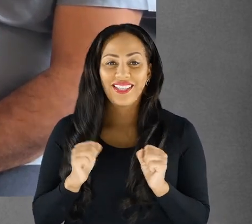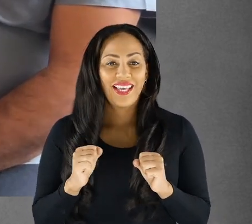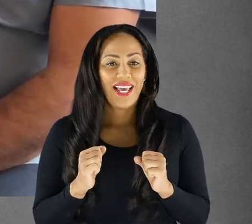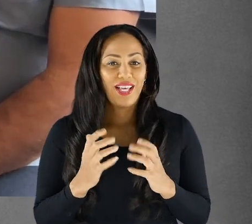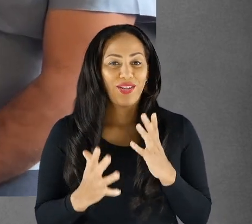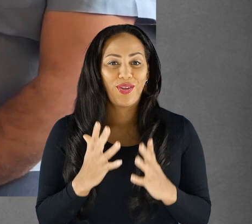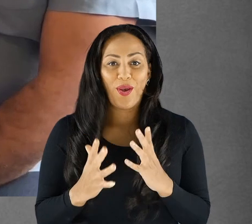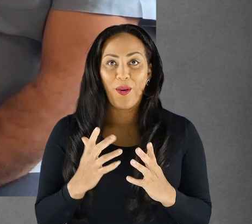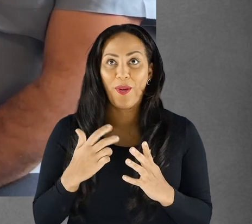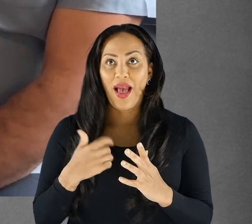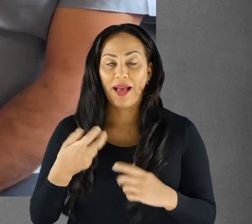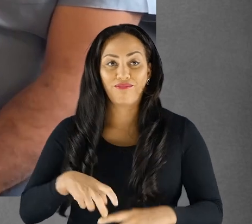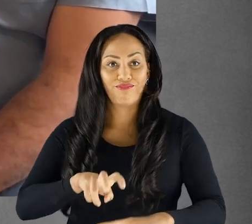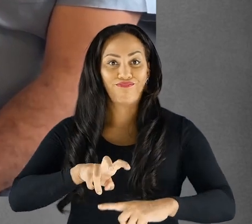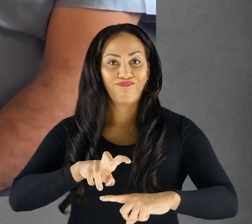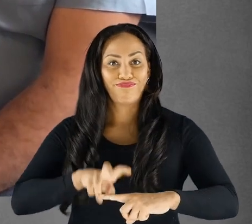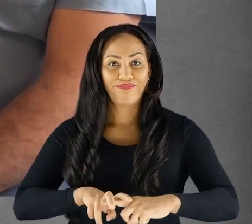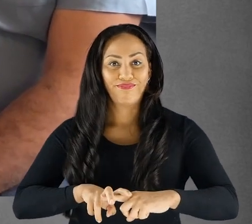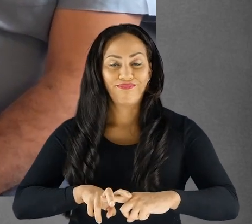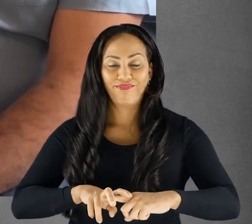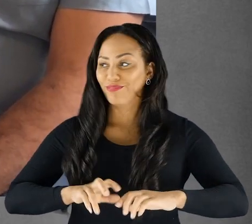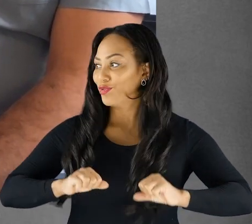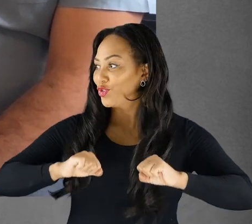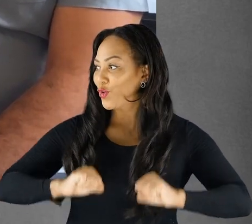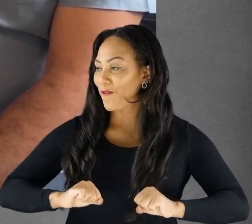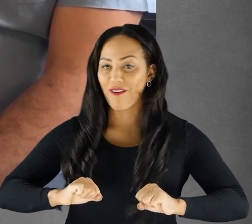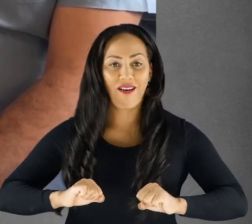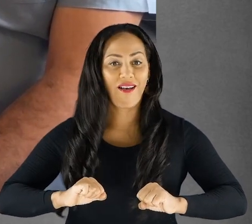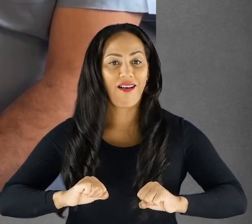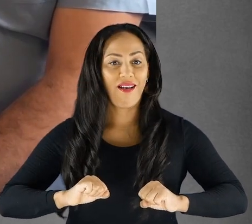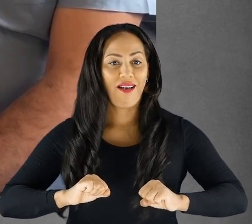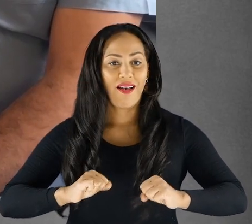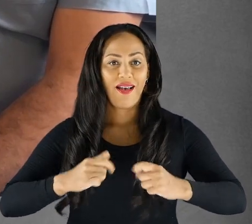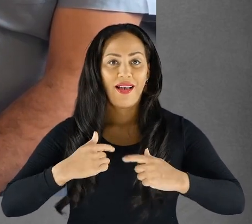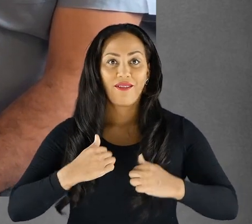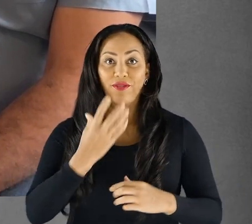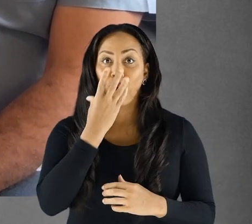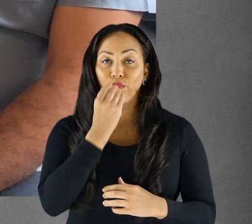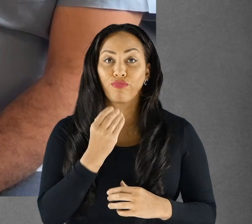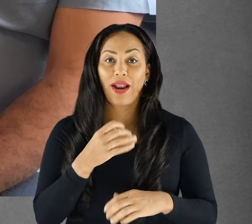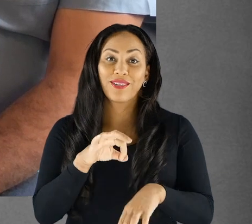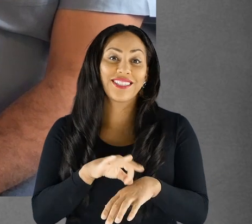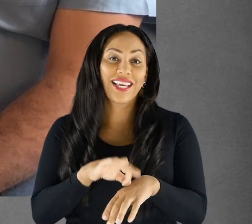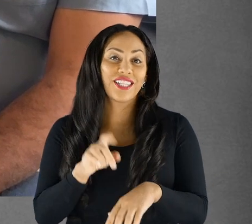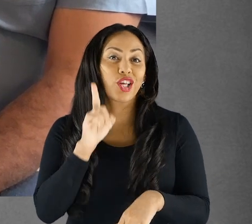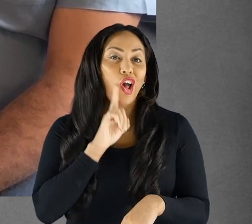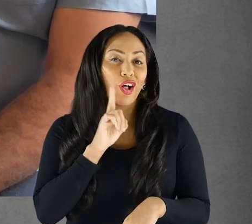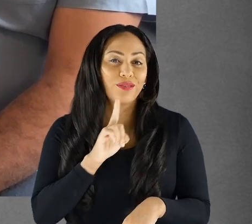So I'm sitting on a sofa. I'm a